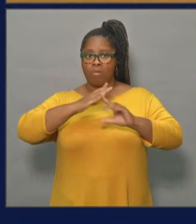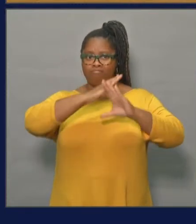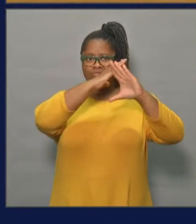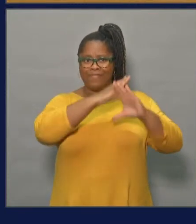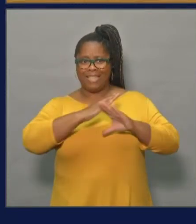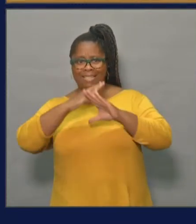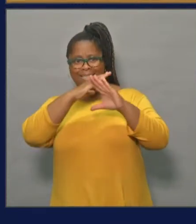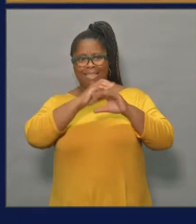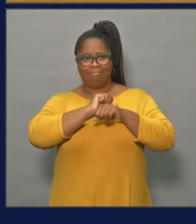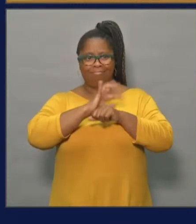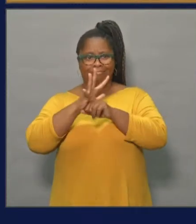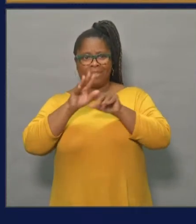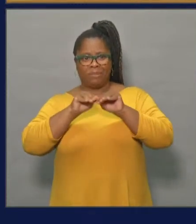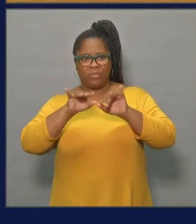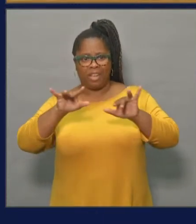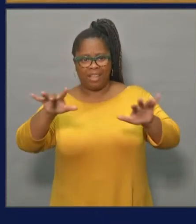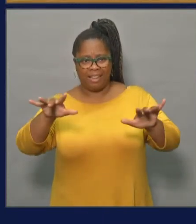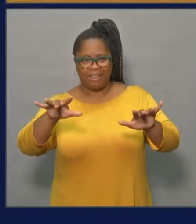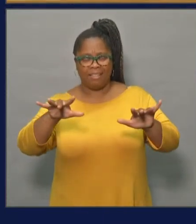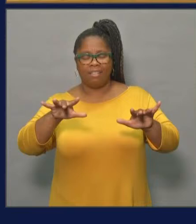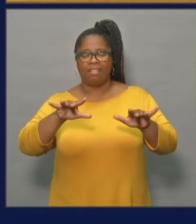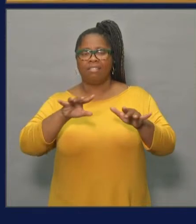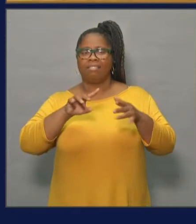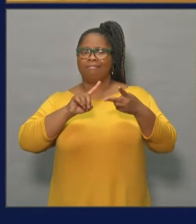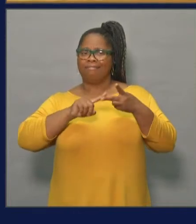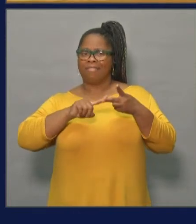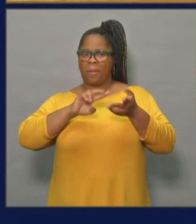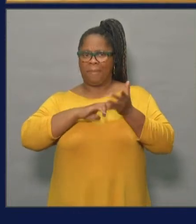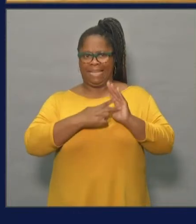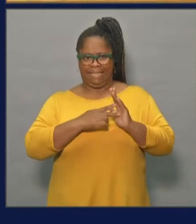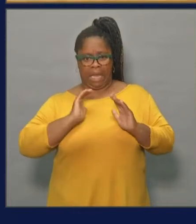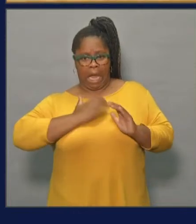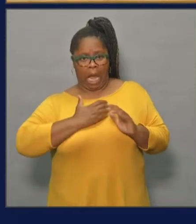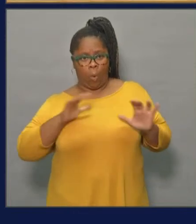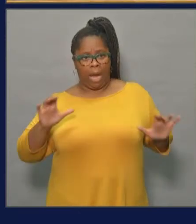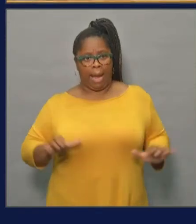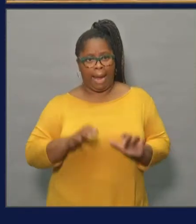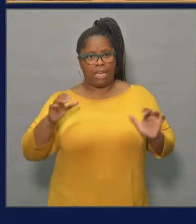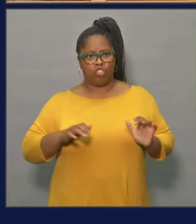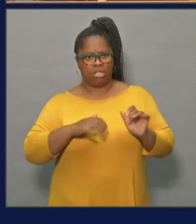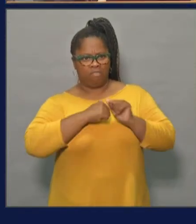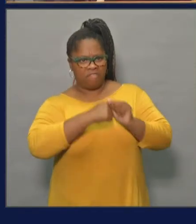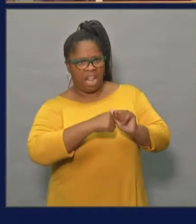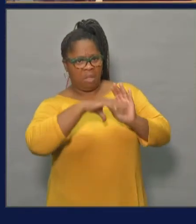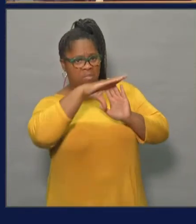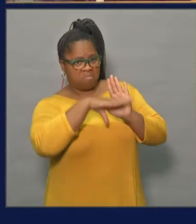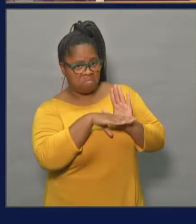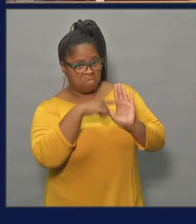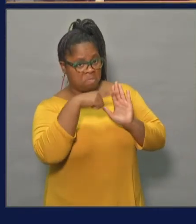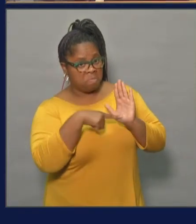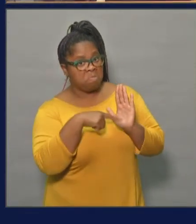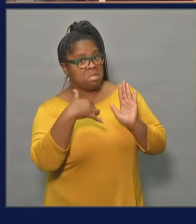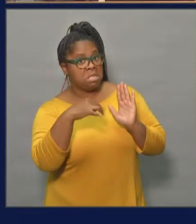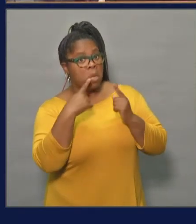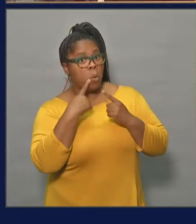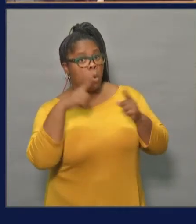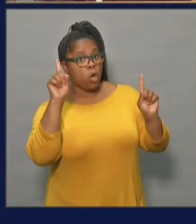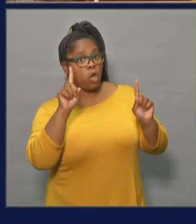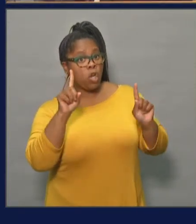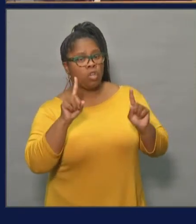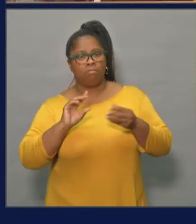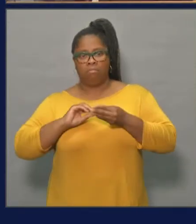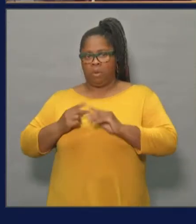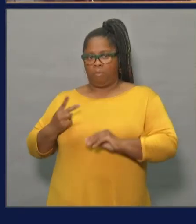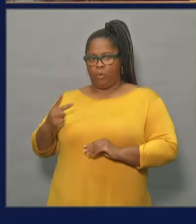This would help us understand if the actions we're taking together are really continuing to work. Slide number